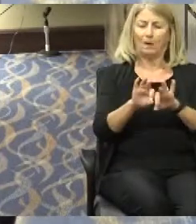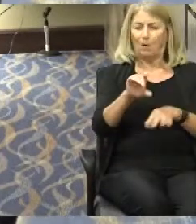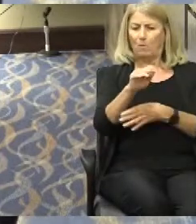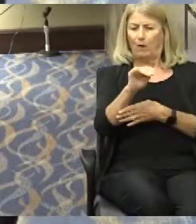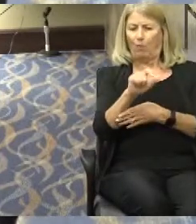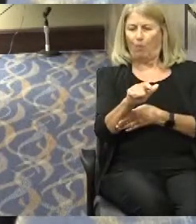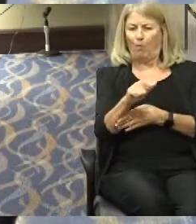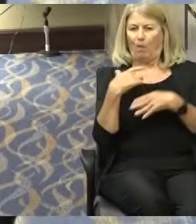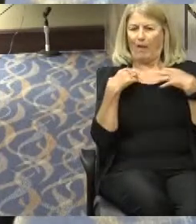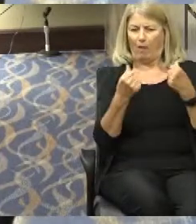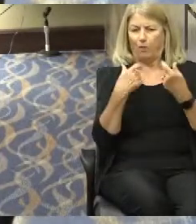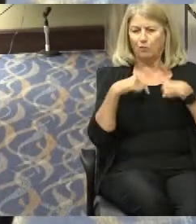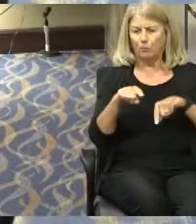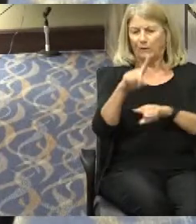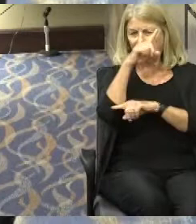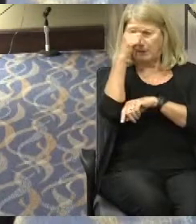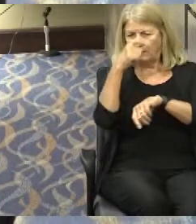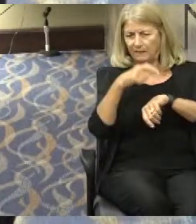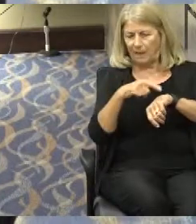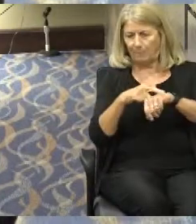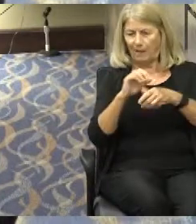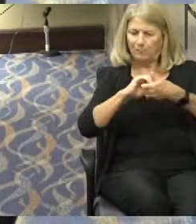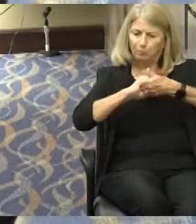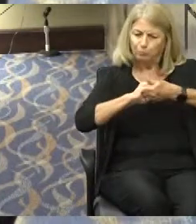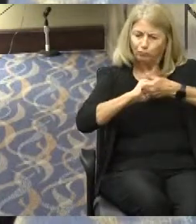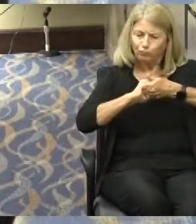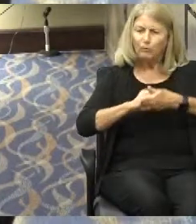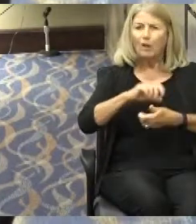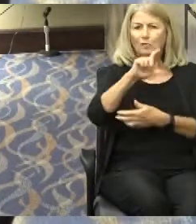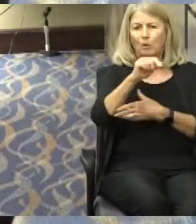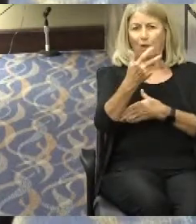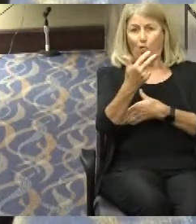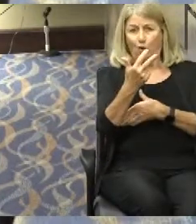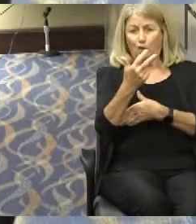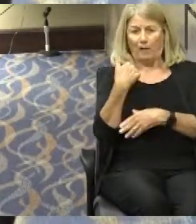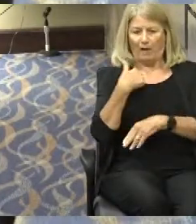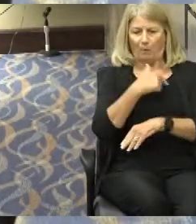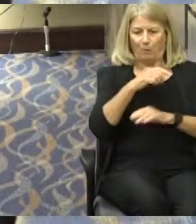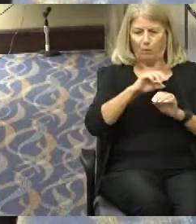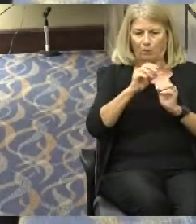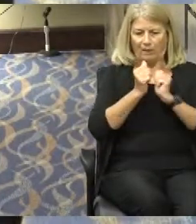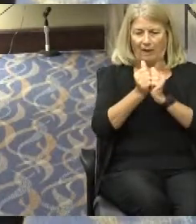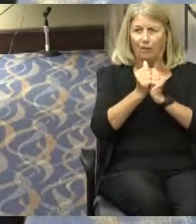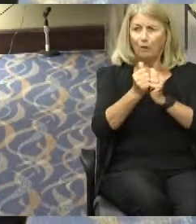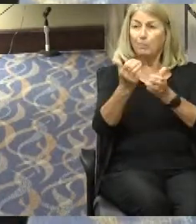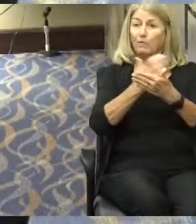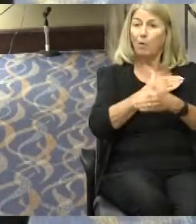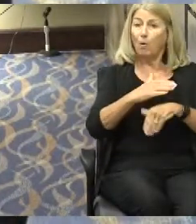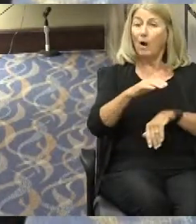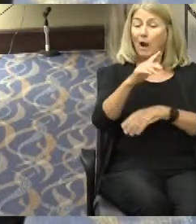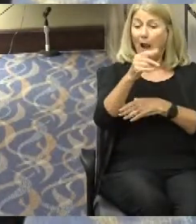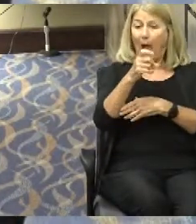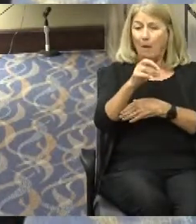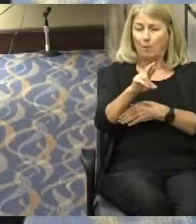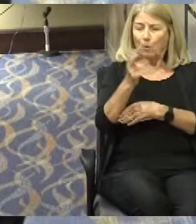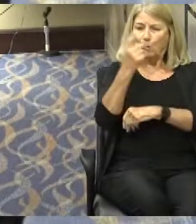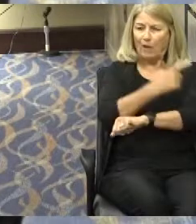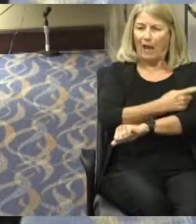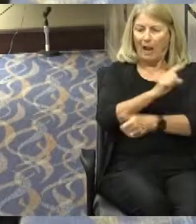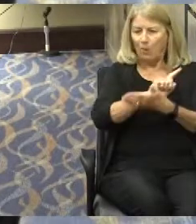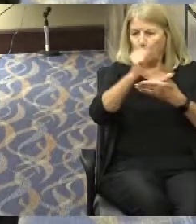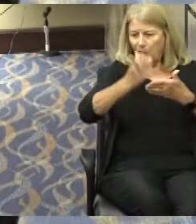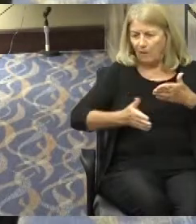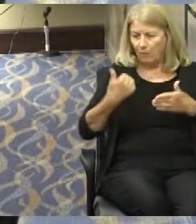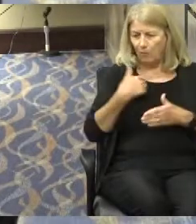partnership in 2013, and we put it together right before Labor Day weekend, and we've been doing it